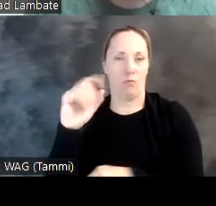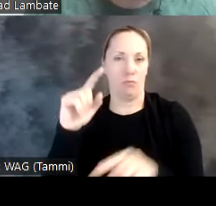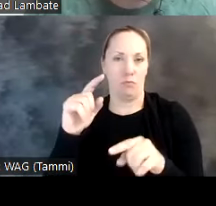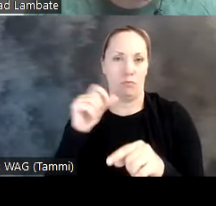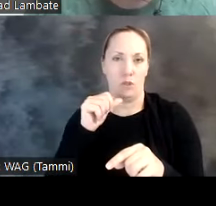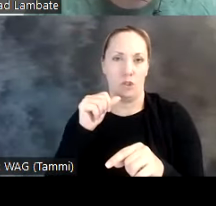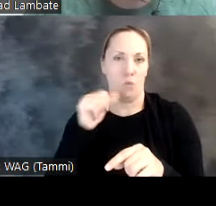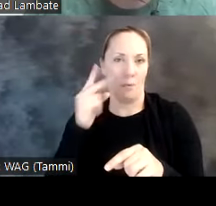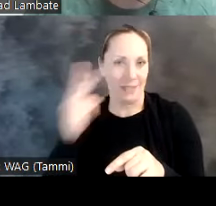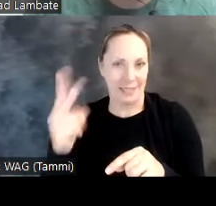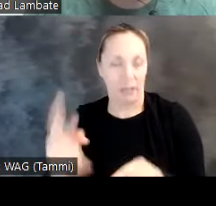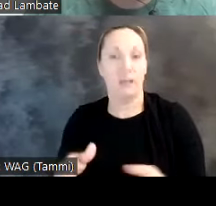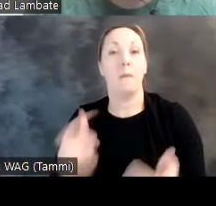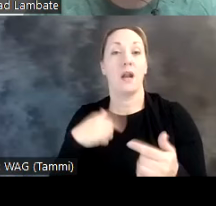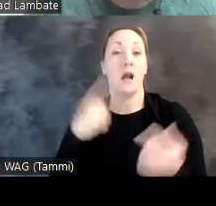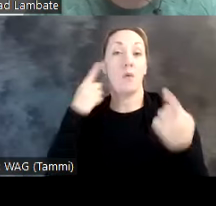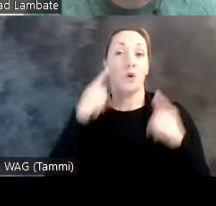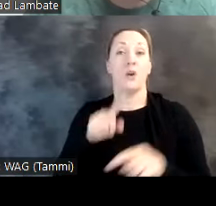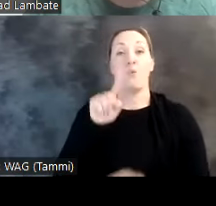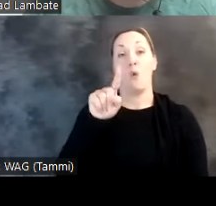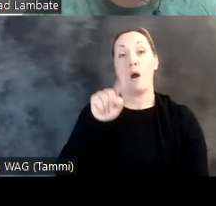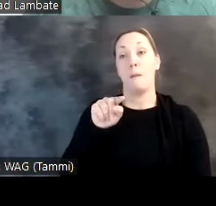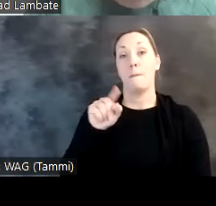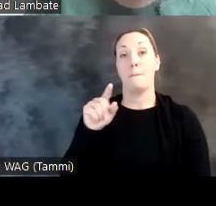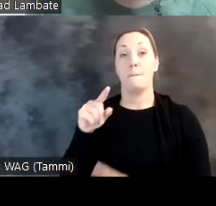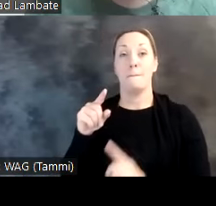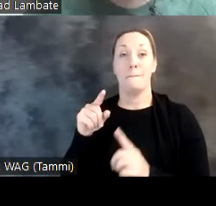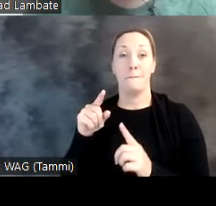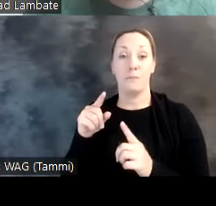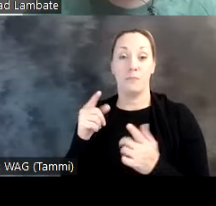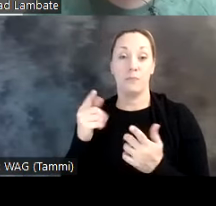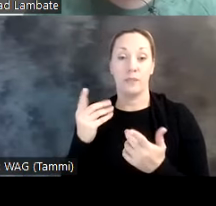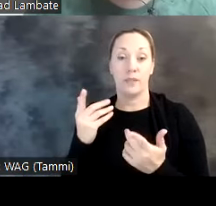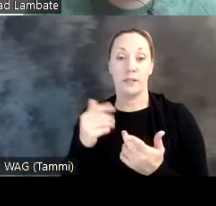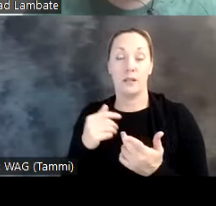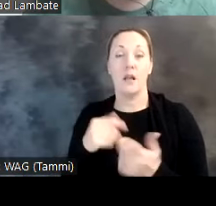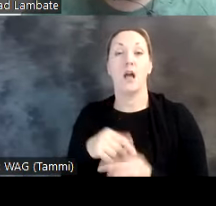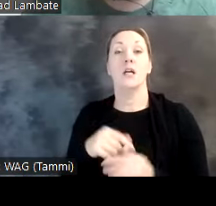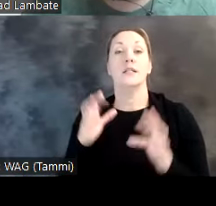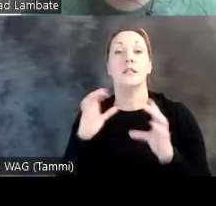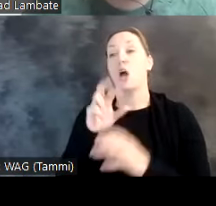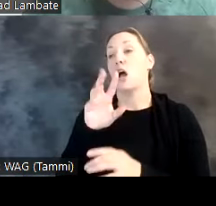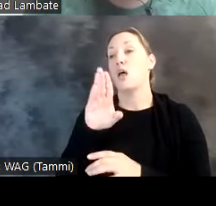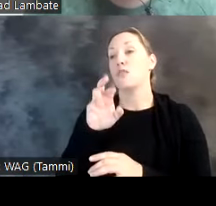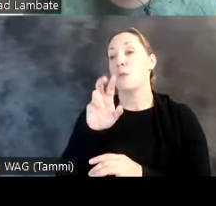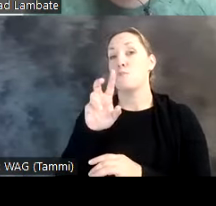I would agree to one point is, as the browser is evolving,